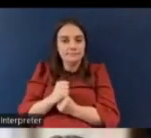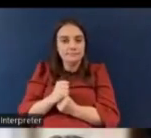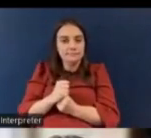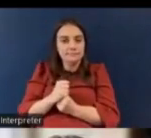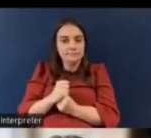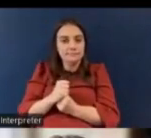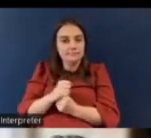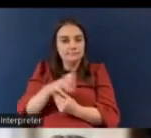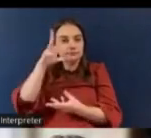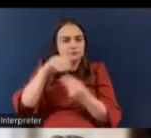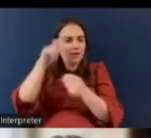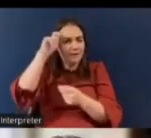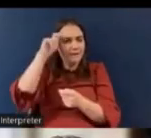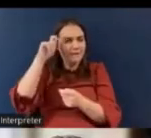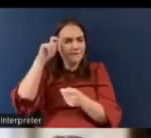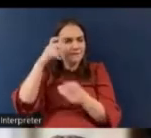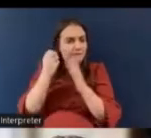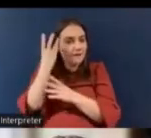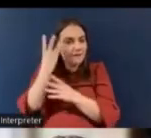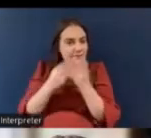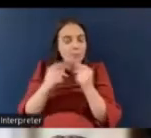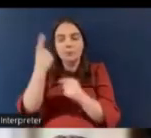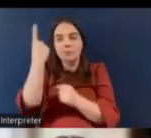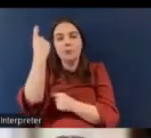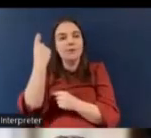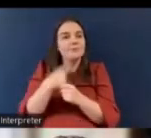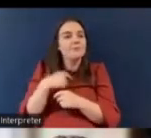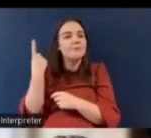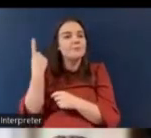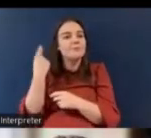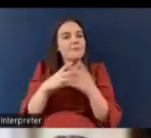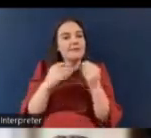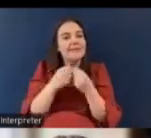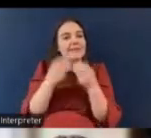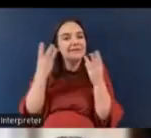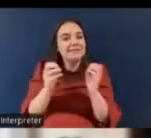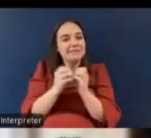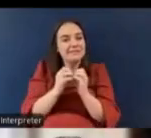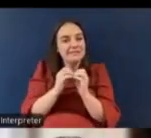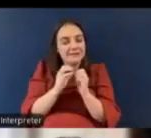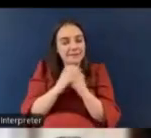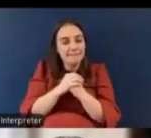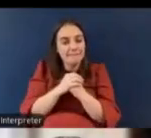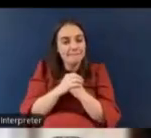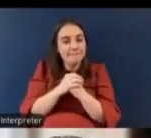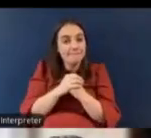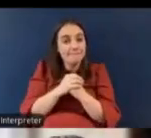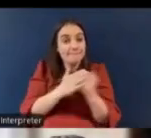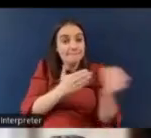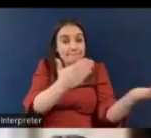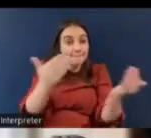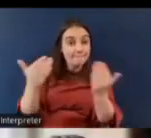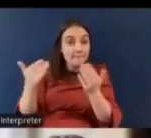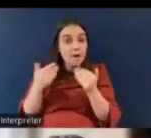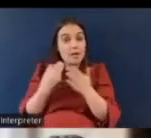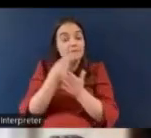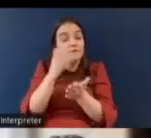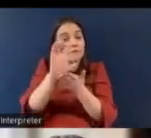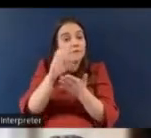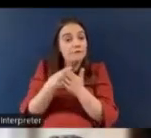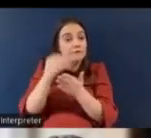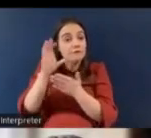That was most of it. I'm sure one point about there was a call for getting funding